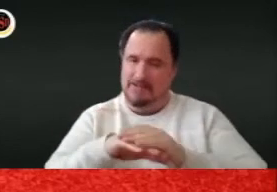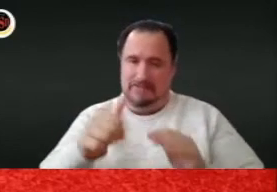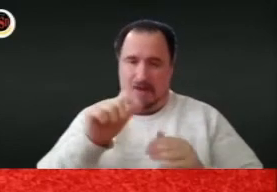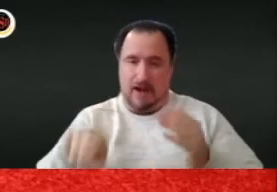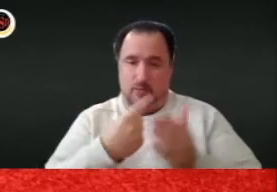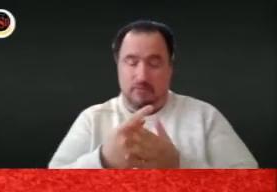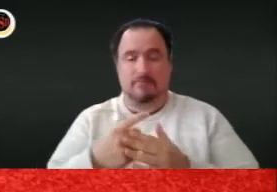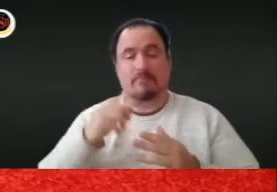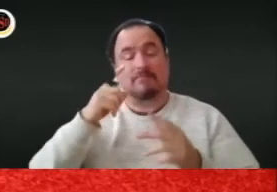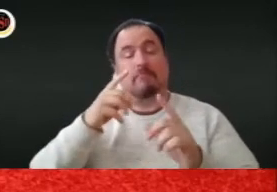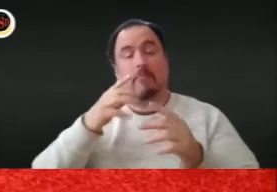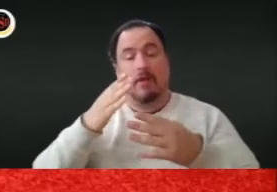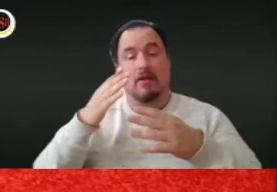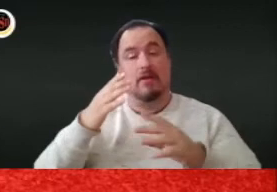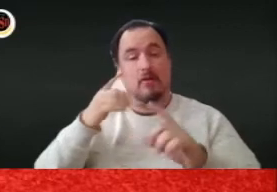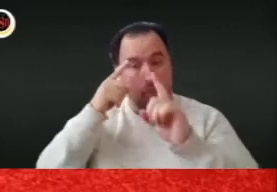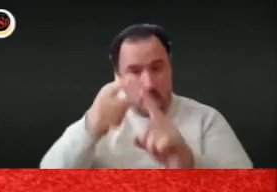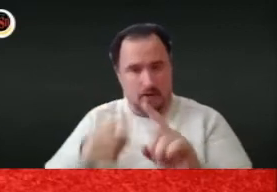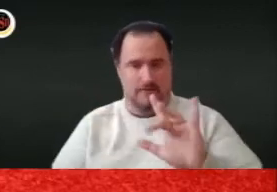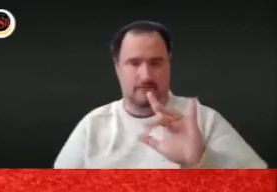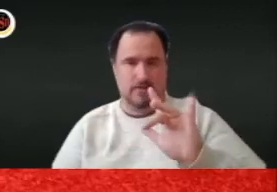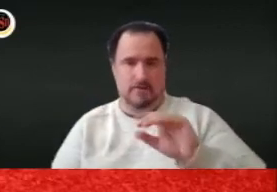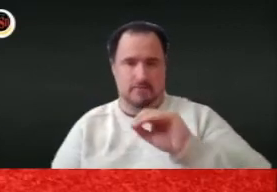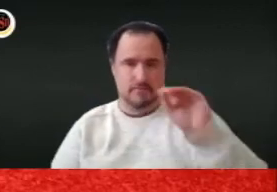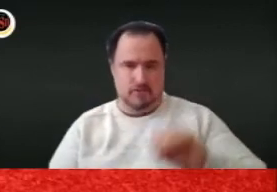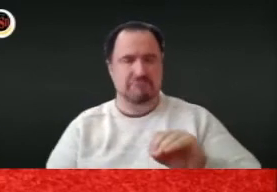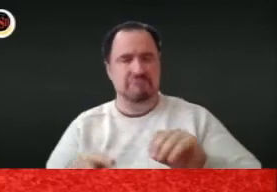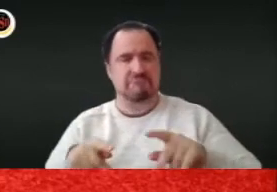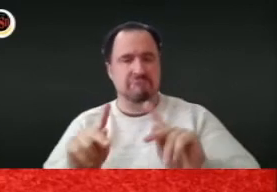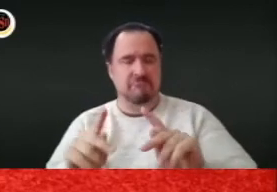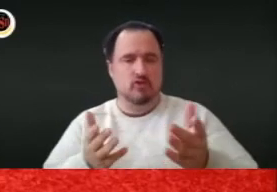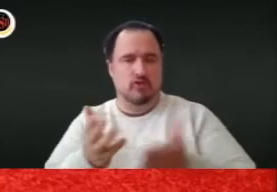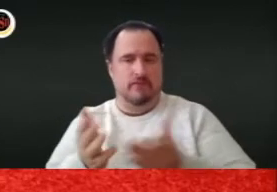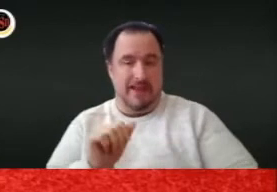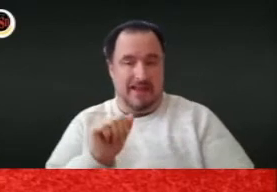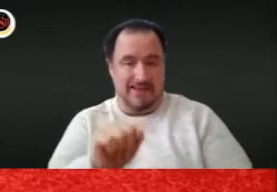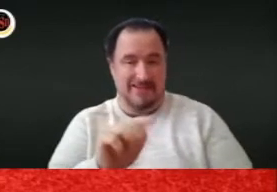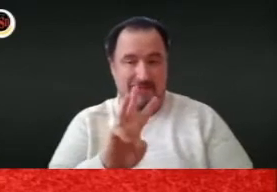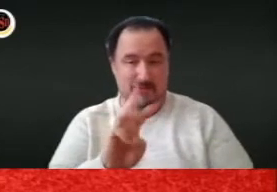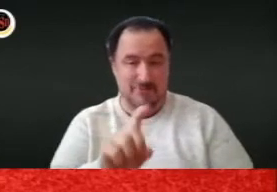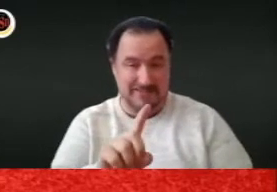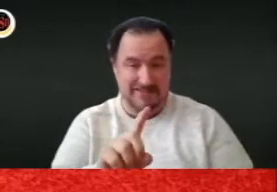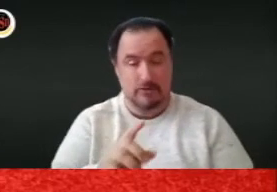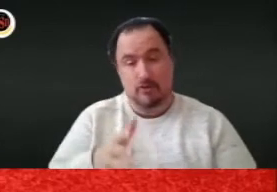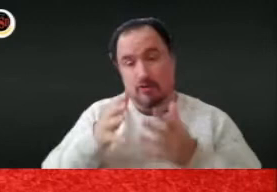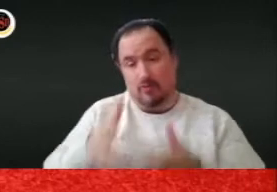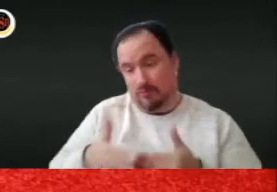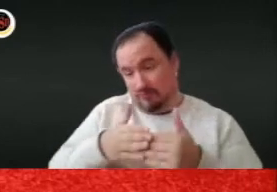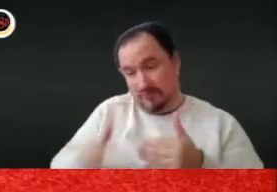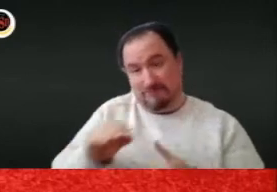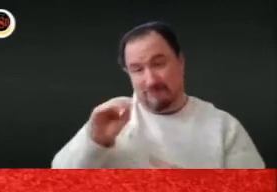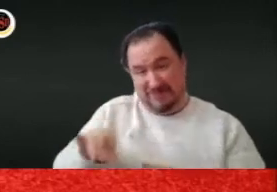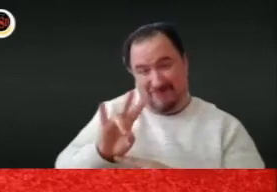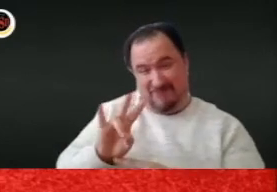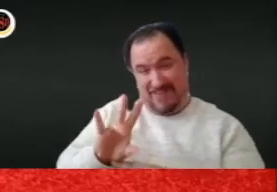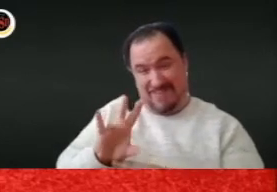Only 10 hours can be completed on WSD's campus. The goal is to have